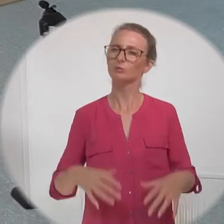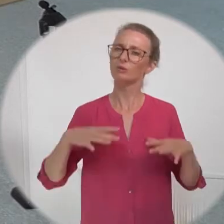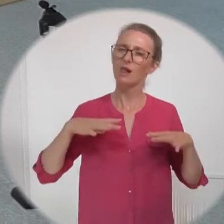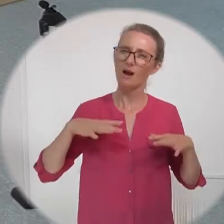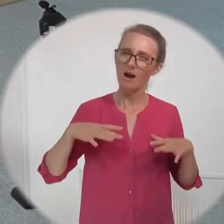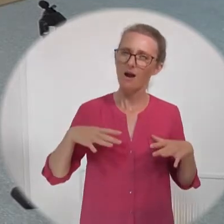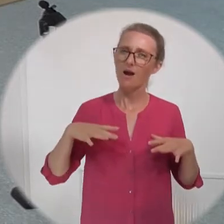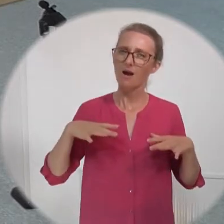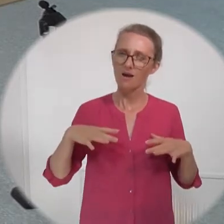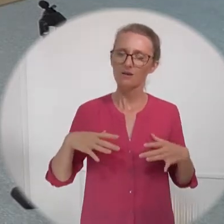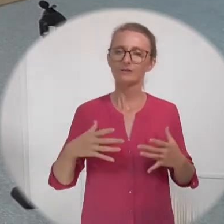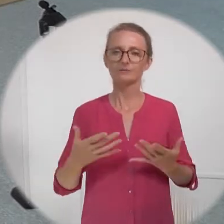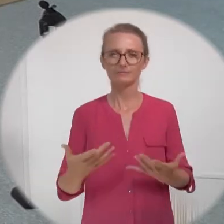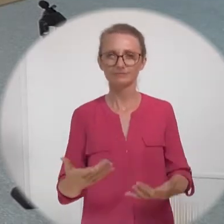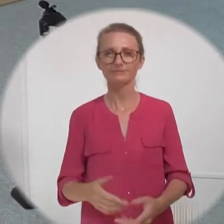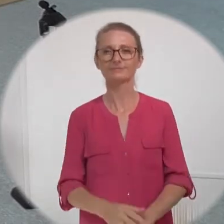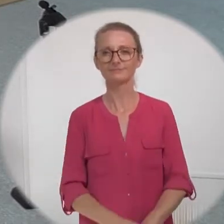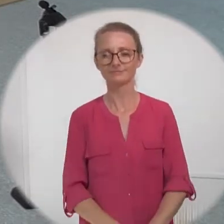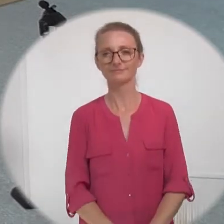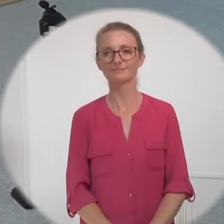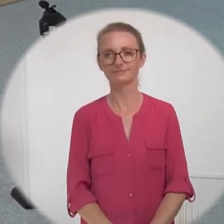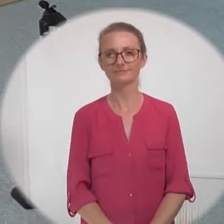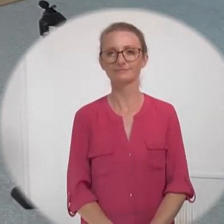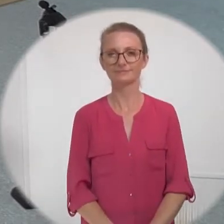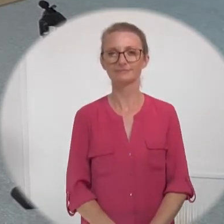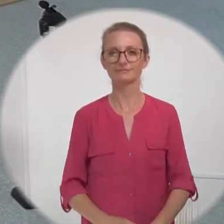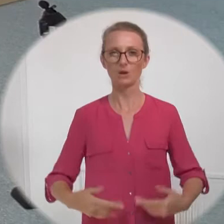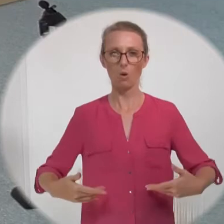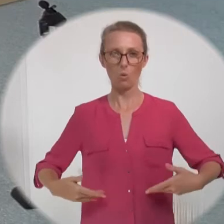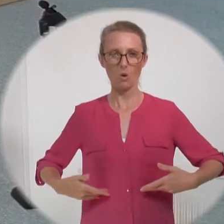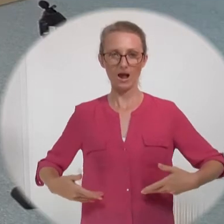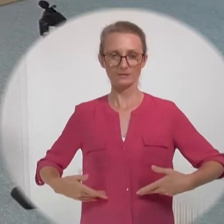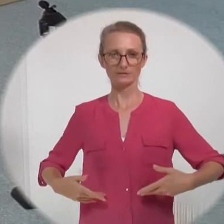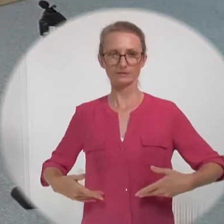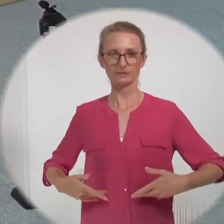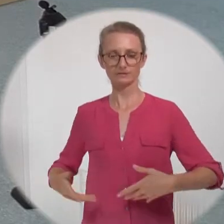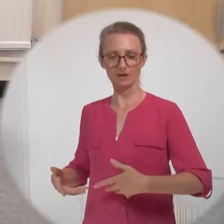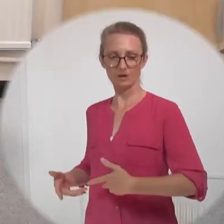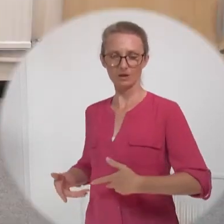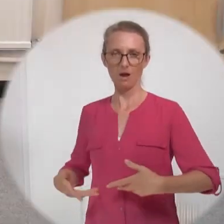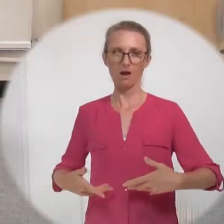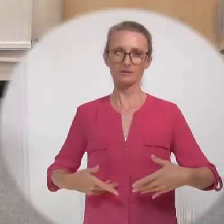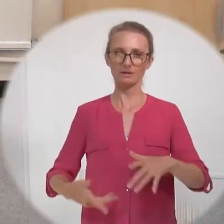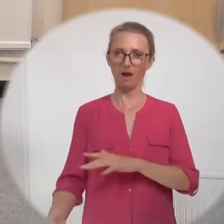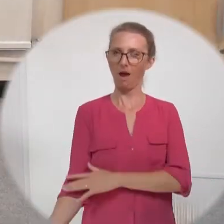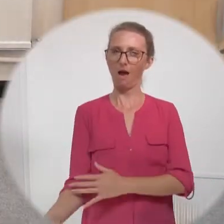relaxed. And then what we're going to do is we're going to turn our waist and just allow the arms to move.